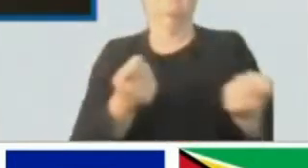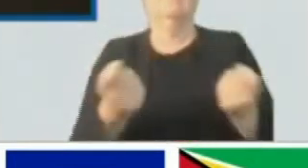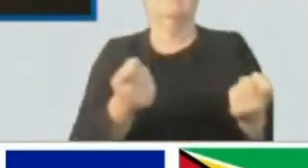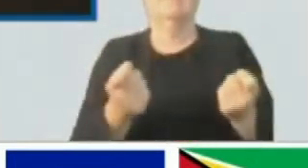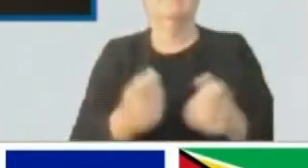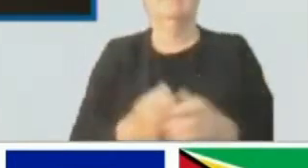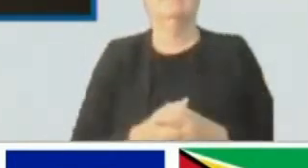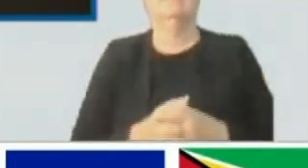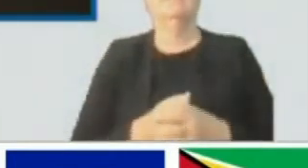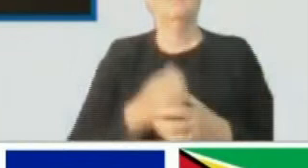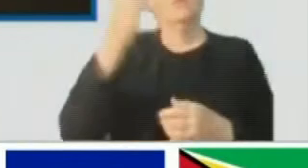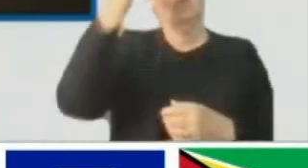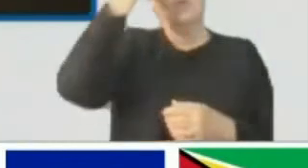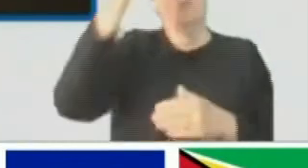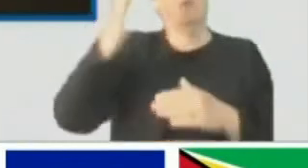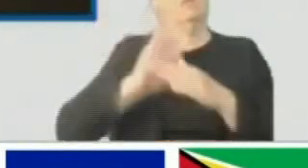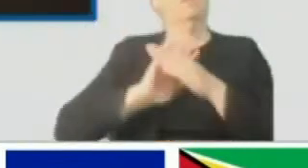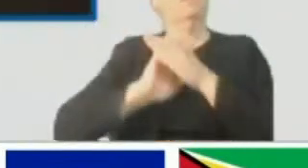recognizes the effects,